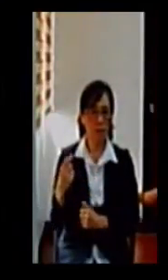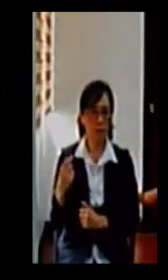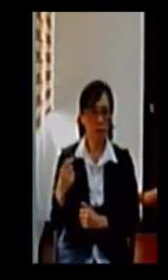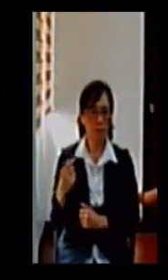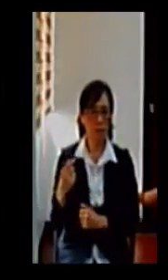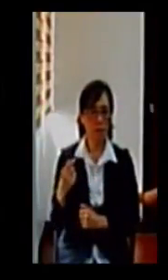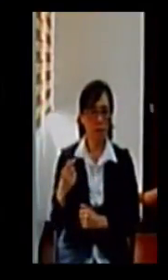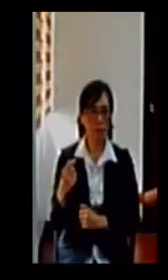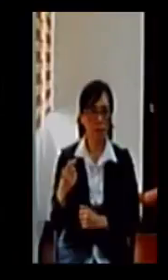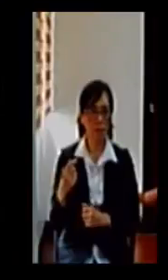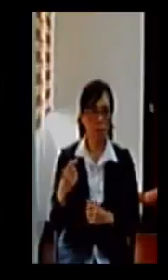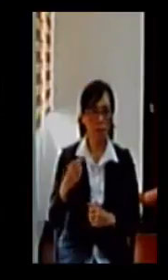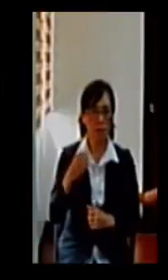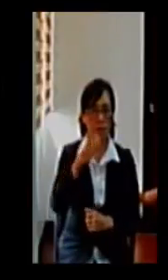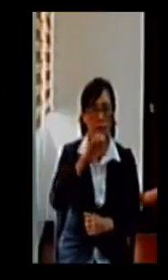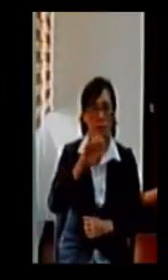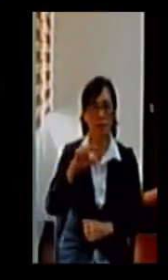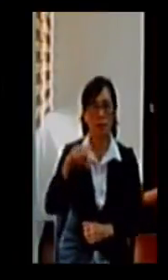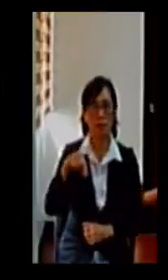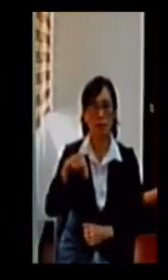the equatorial belt